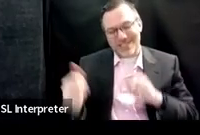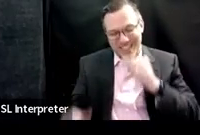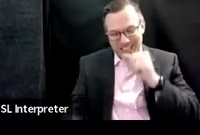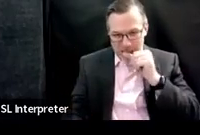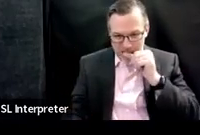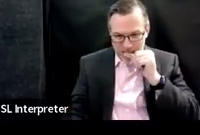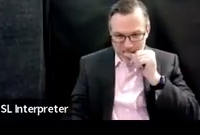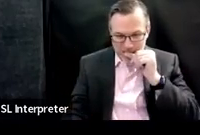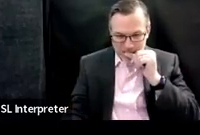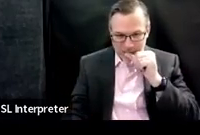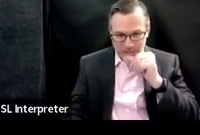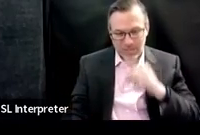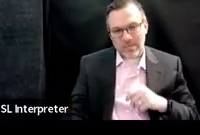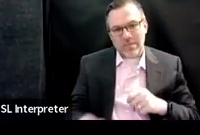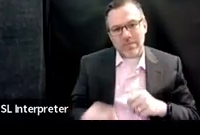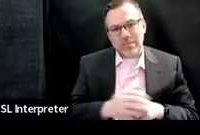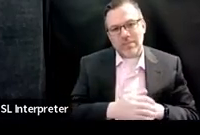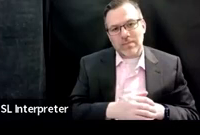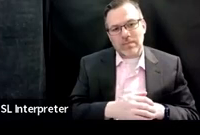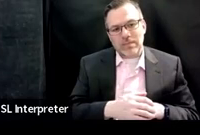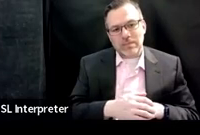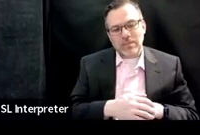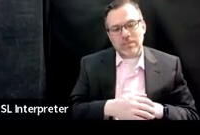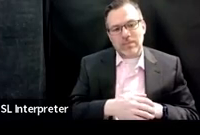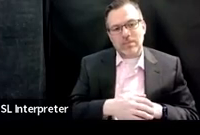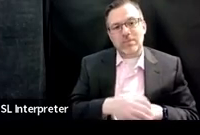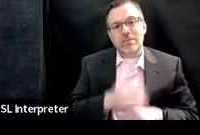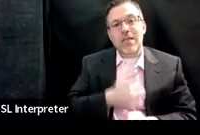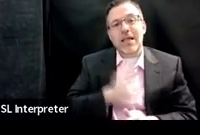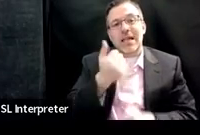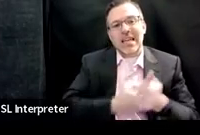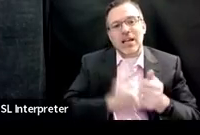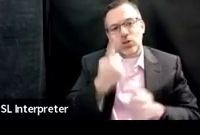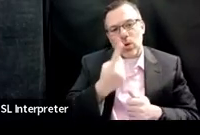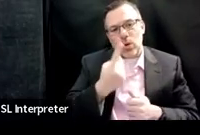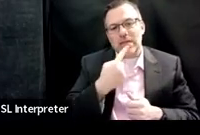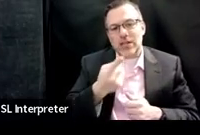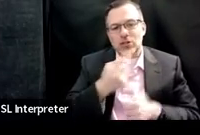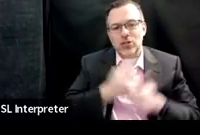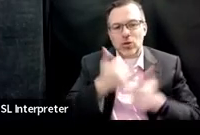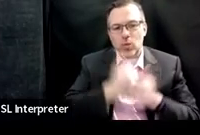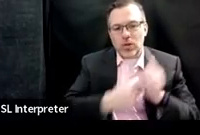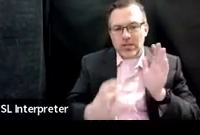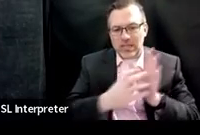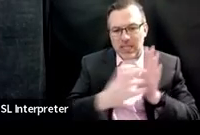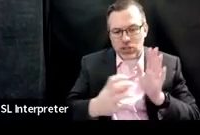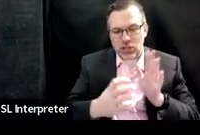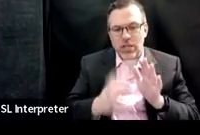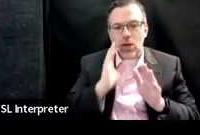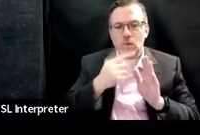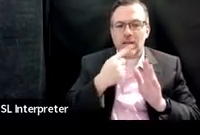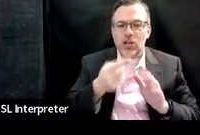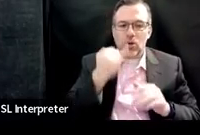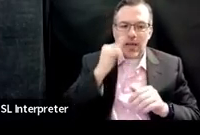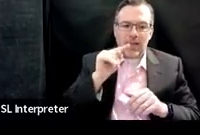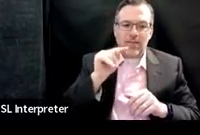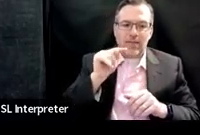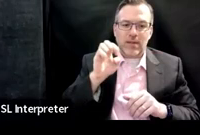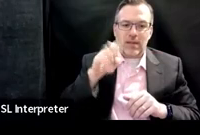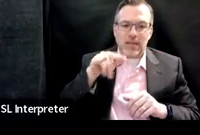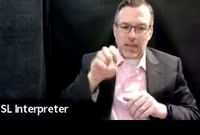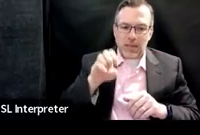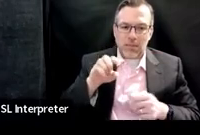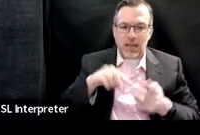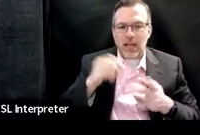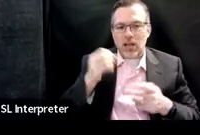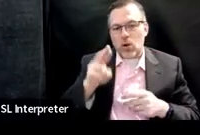Yep. So you'll see each one is labeled. It tells you which section it is and whether it's the template or the exemplar. So even just a template to